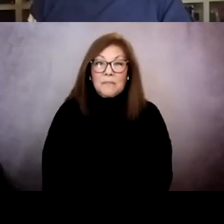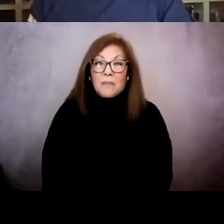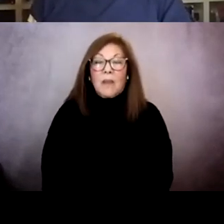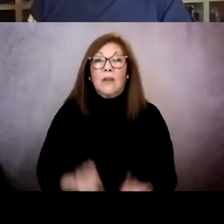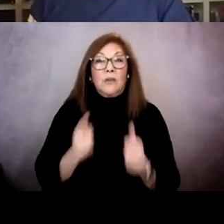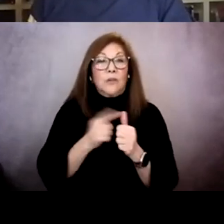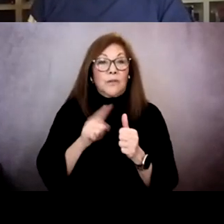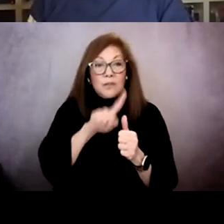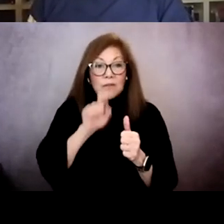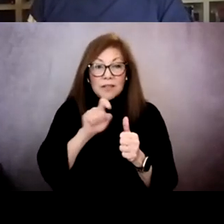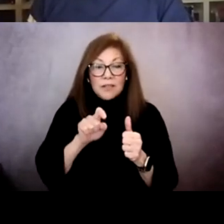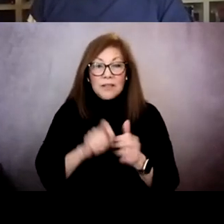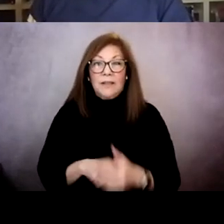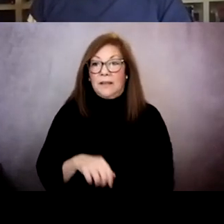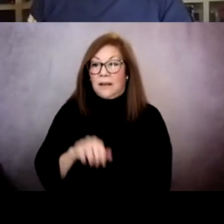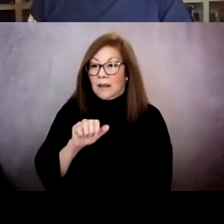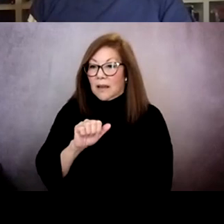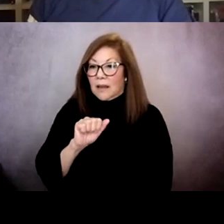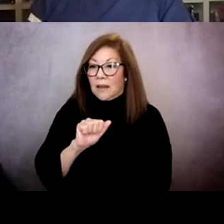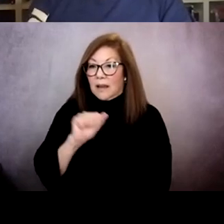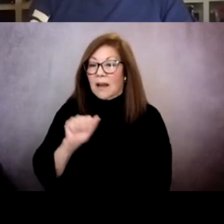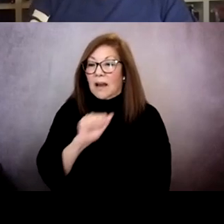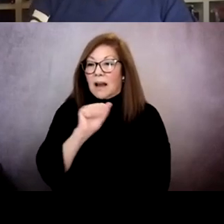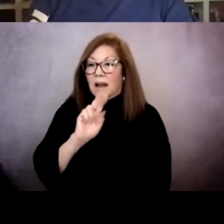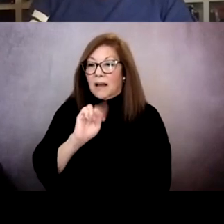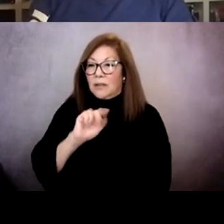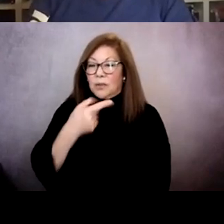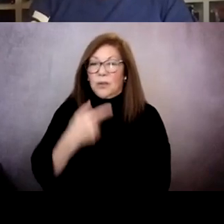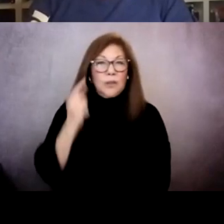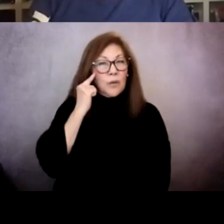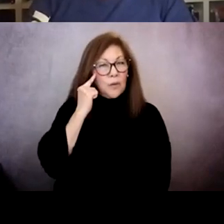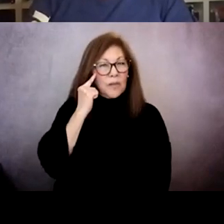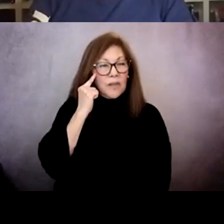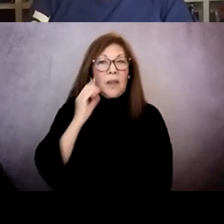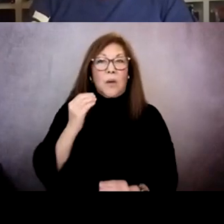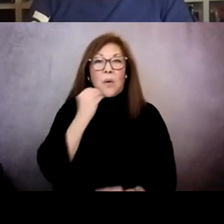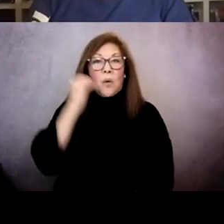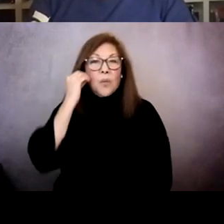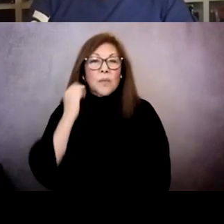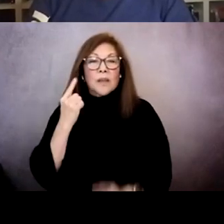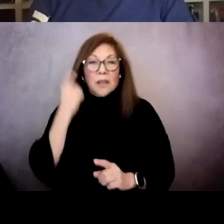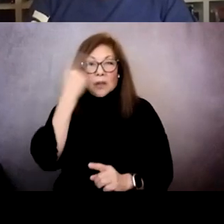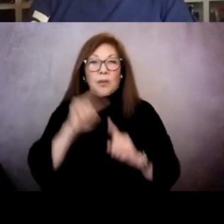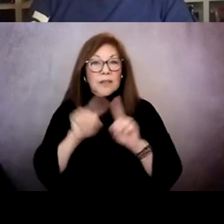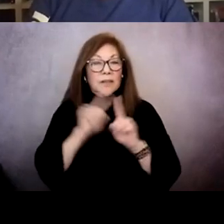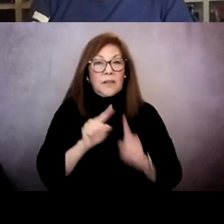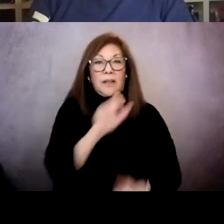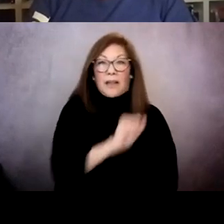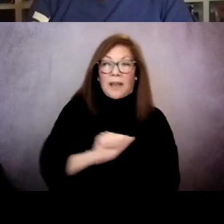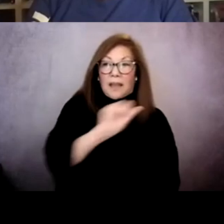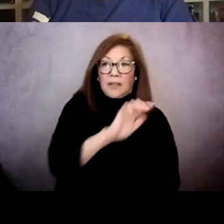first question is from Anju. And it is, do you think home can look different to Asian Americans versus Asian